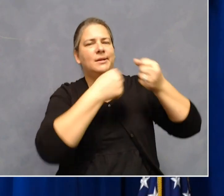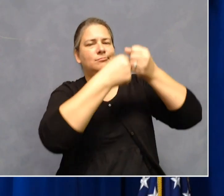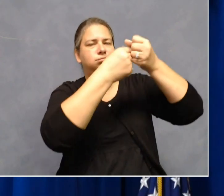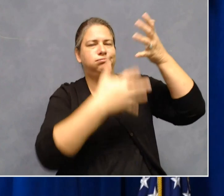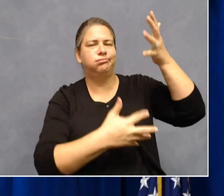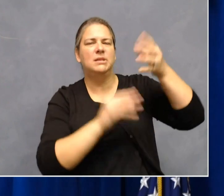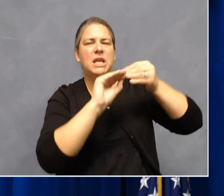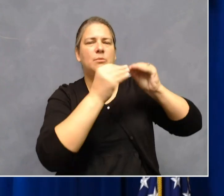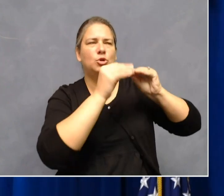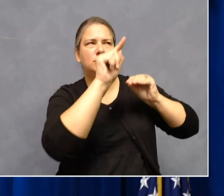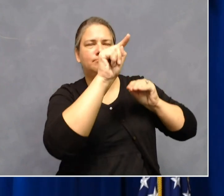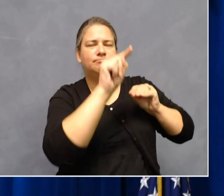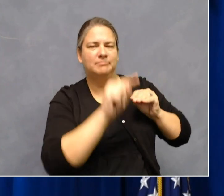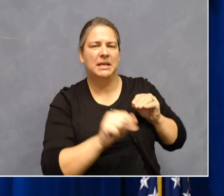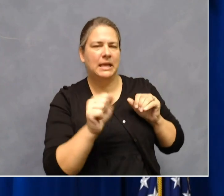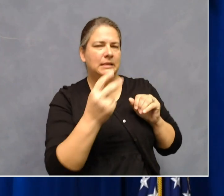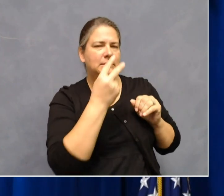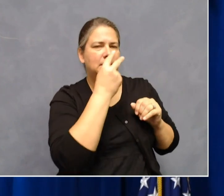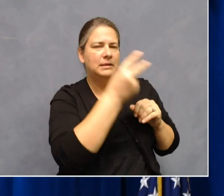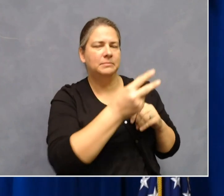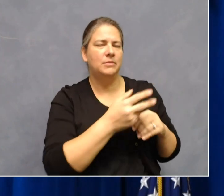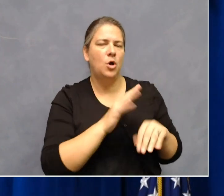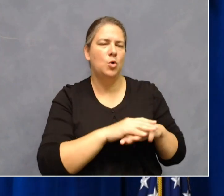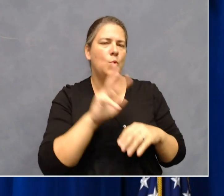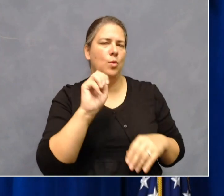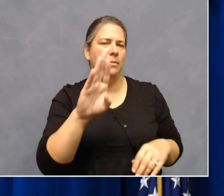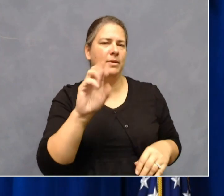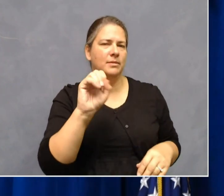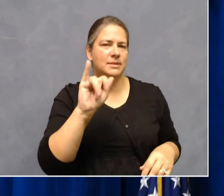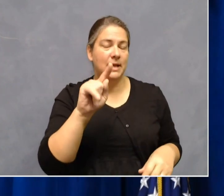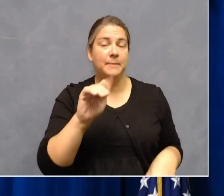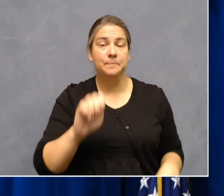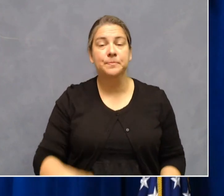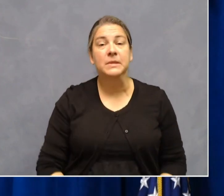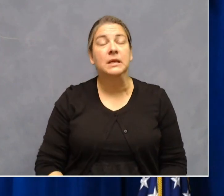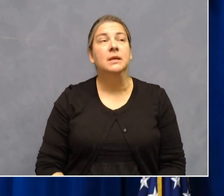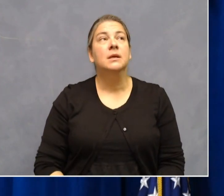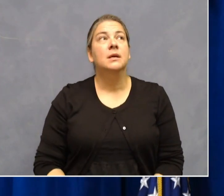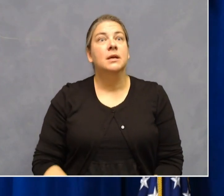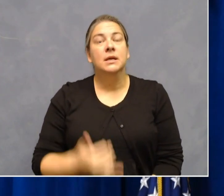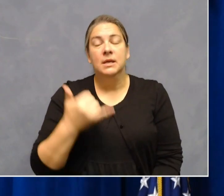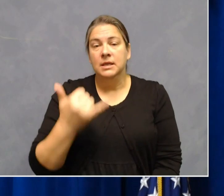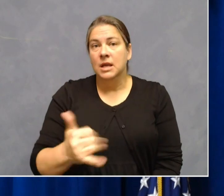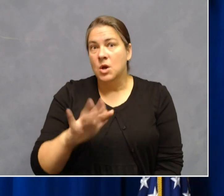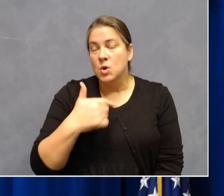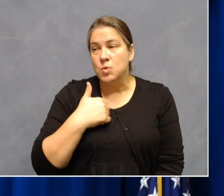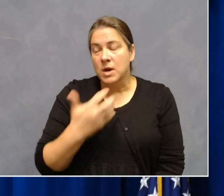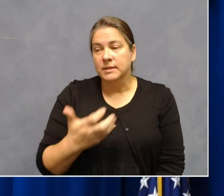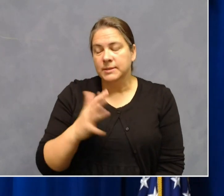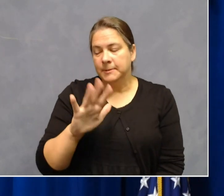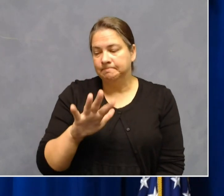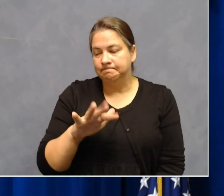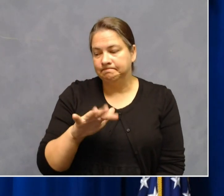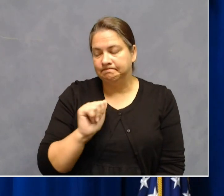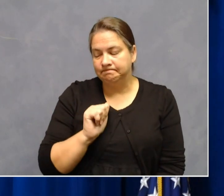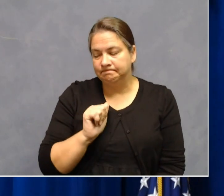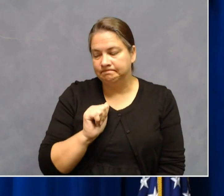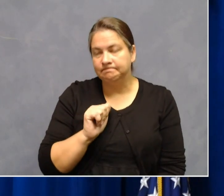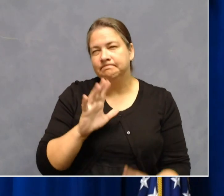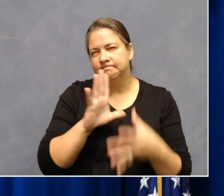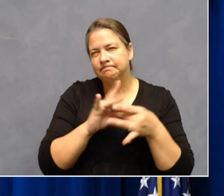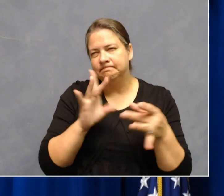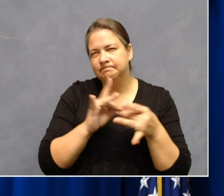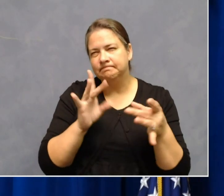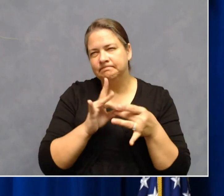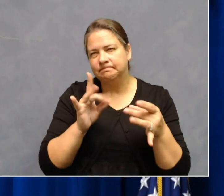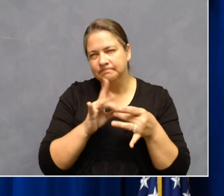I wanted to mention a little concern about movement in hospitalizations and